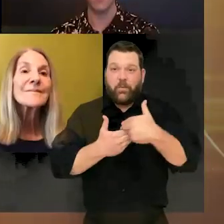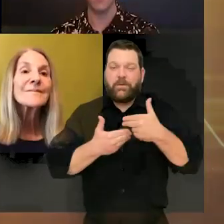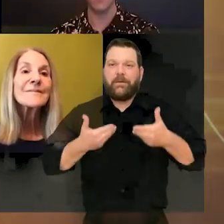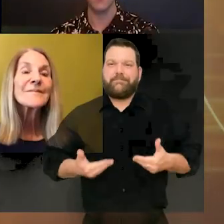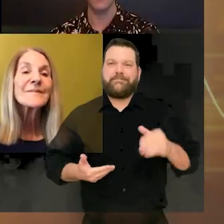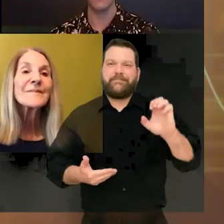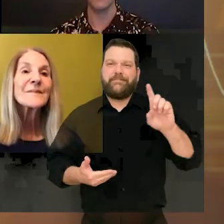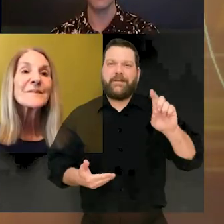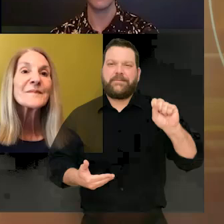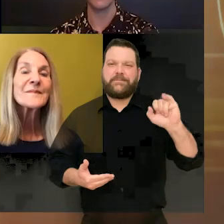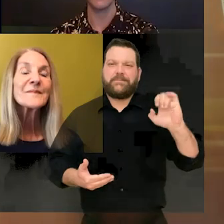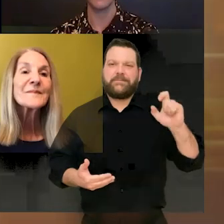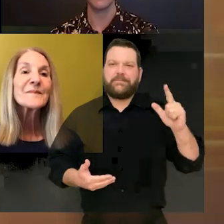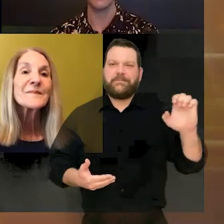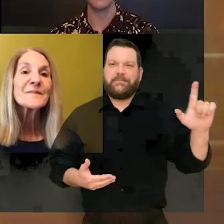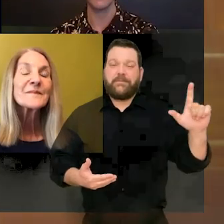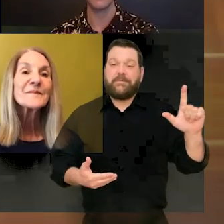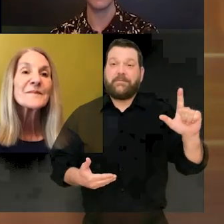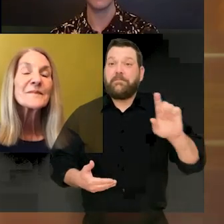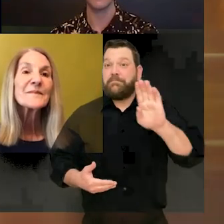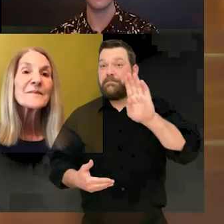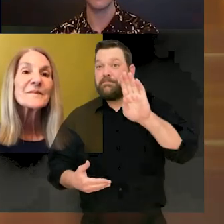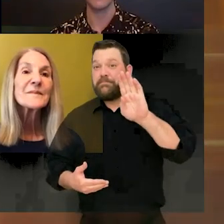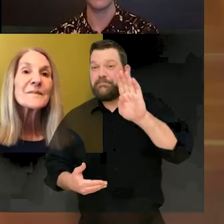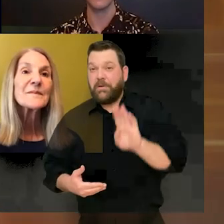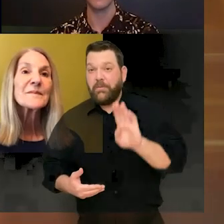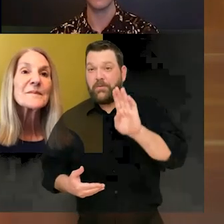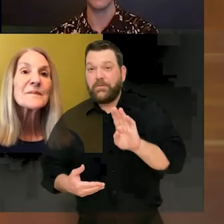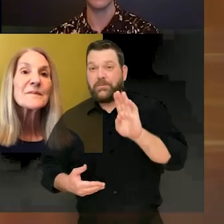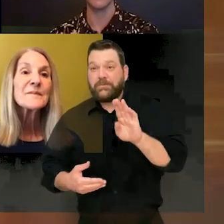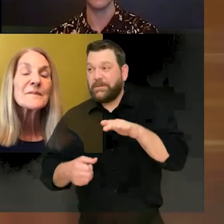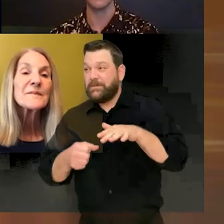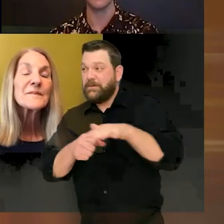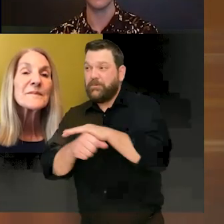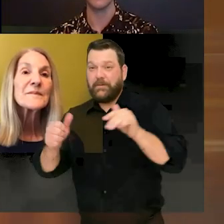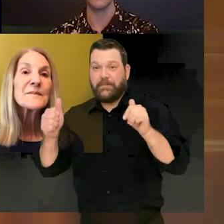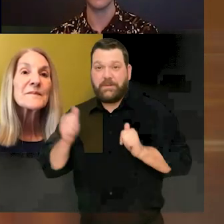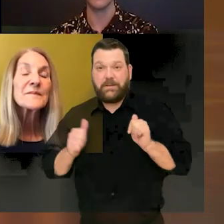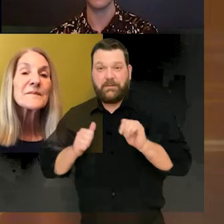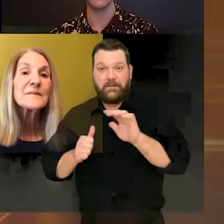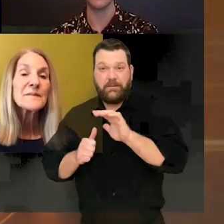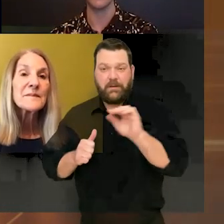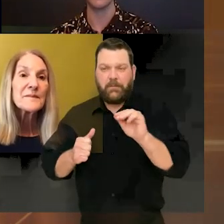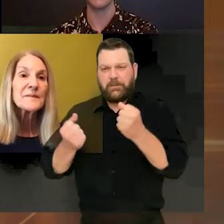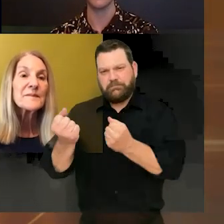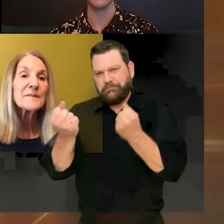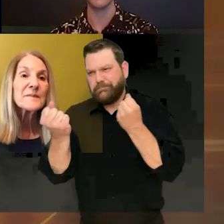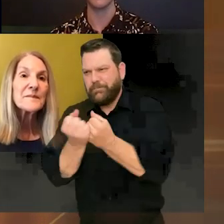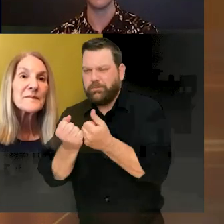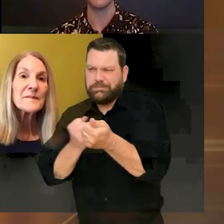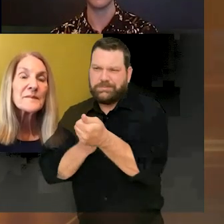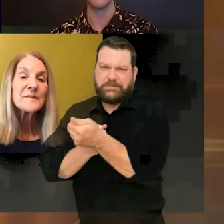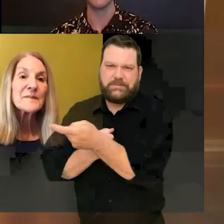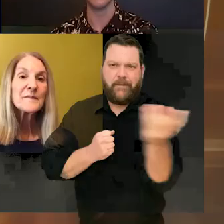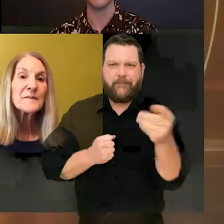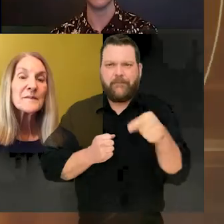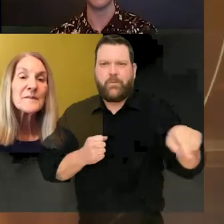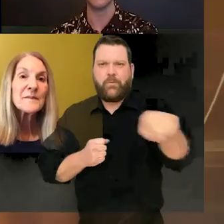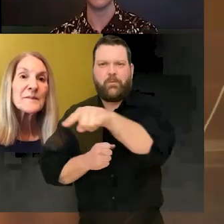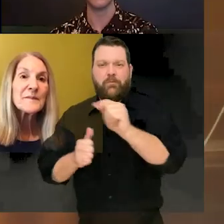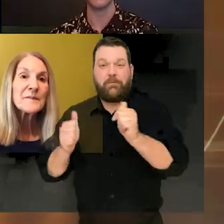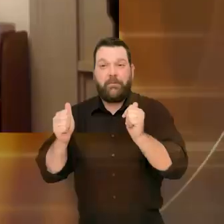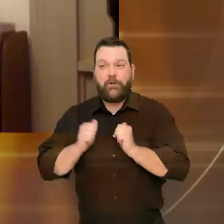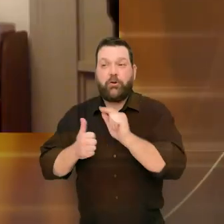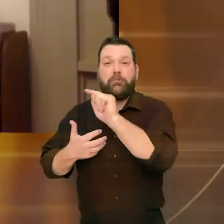Thanks for joining us. I'm Ed Siegel. Boston area theater organizations supported several vital plays and musicals this